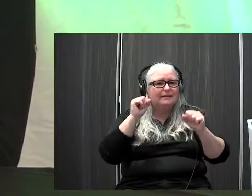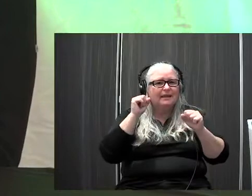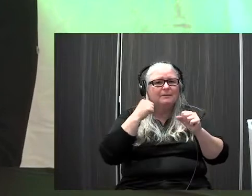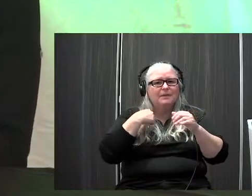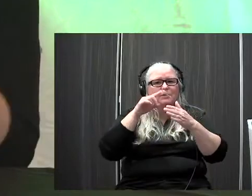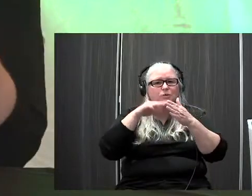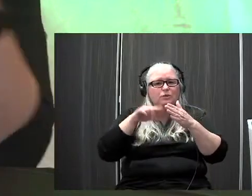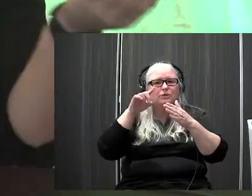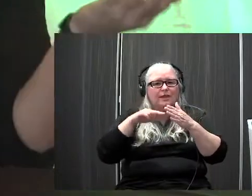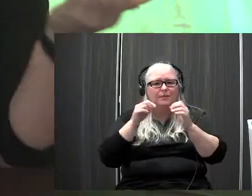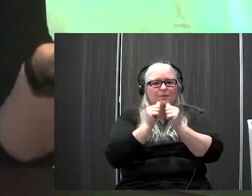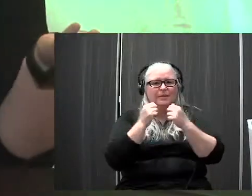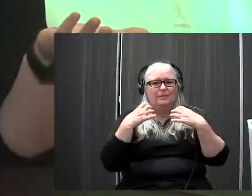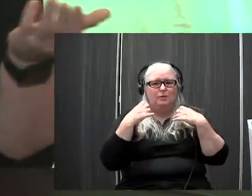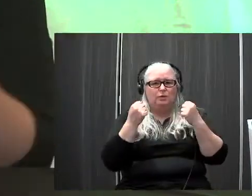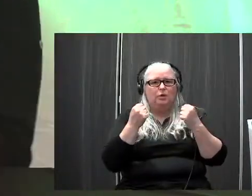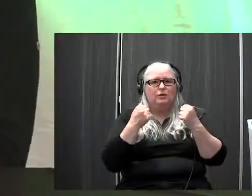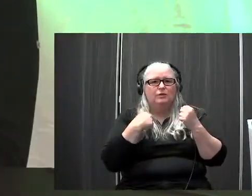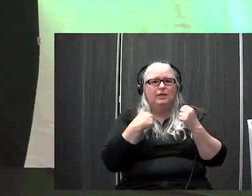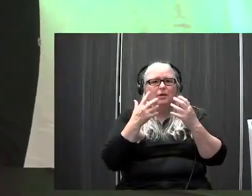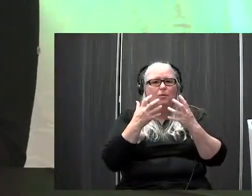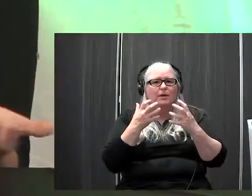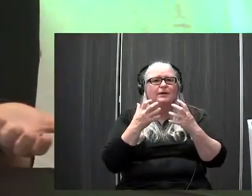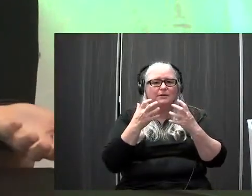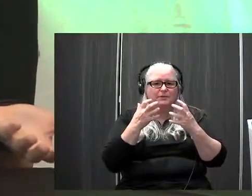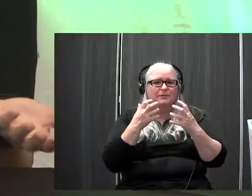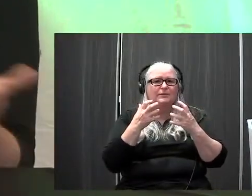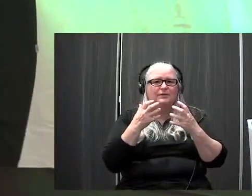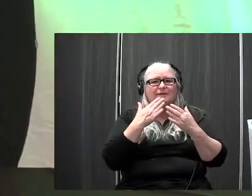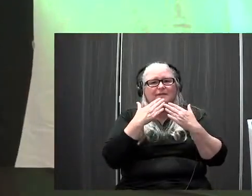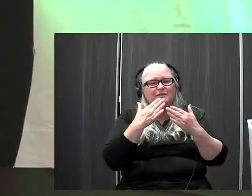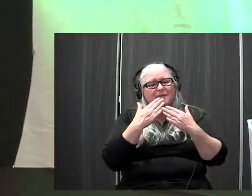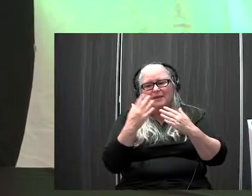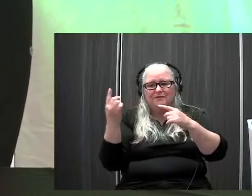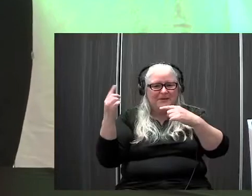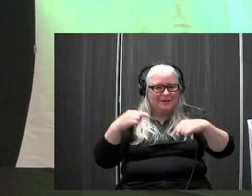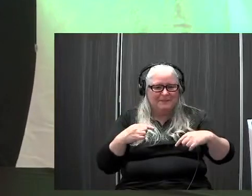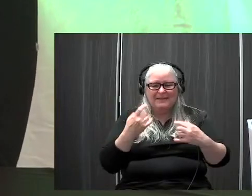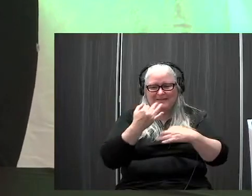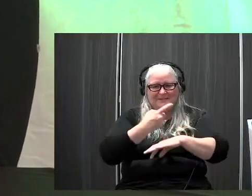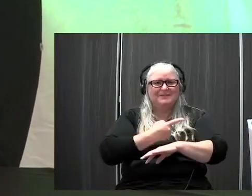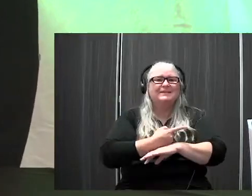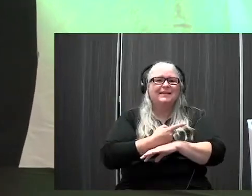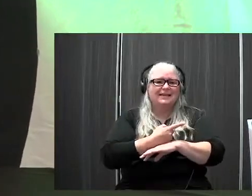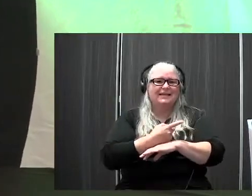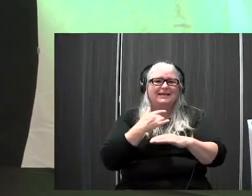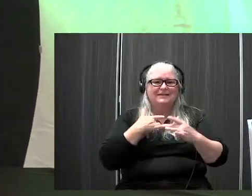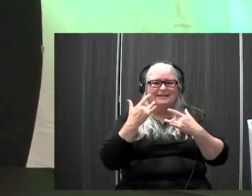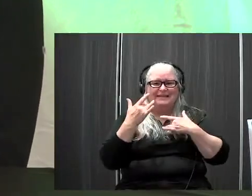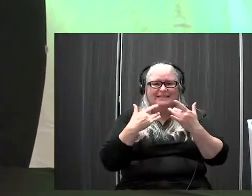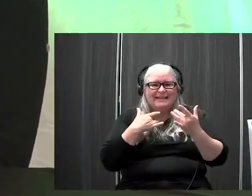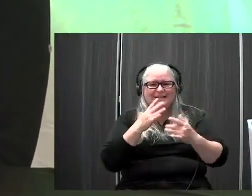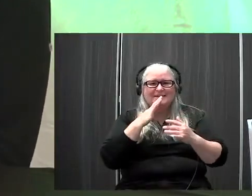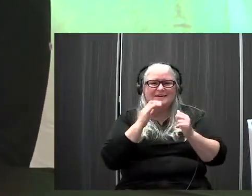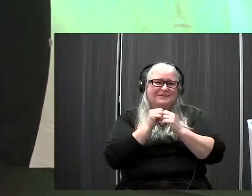charge, so I really want to get the word out as much as we can. So thank you everyone for taking the time to be here today. I'm so excited to be speaking with